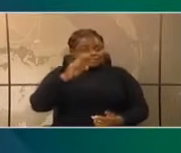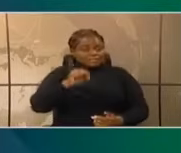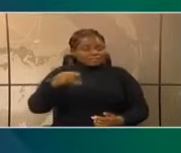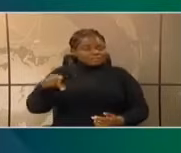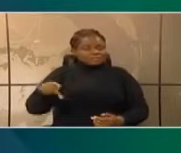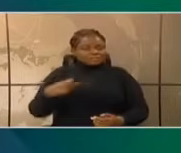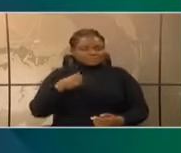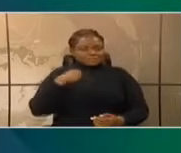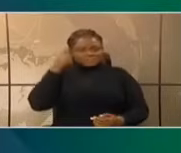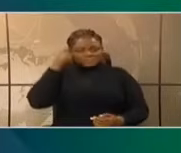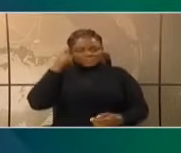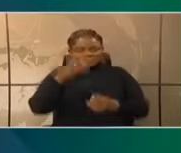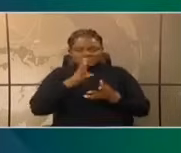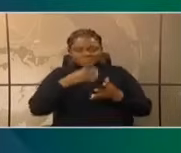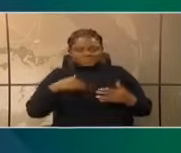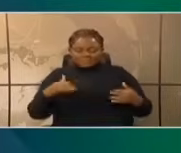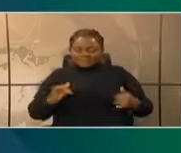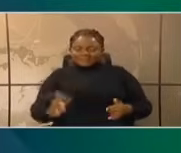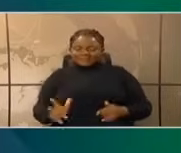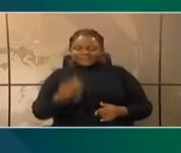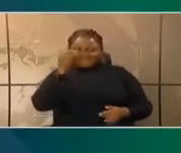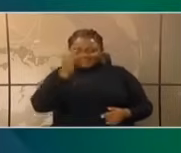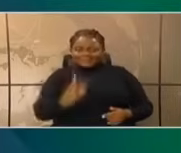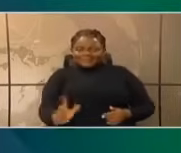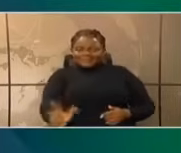no battle, Prince Sarge.